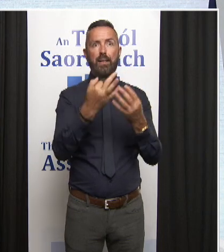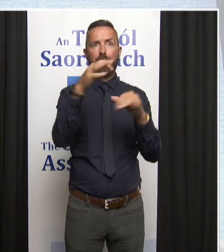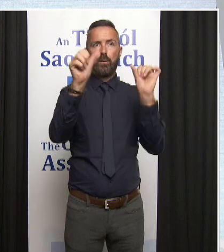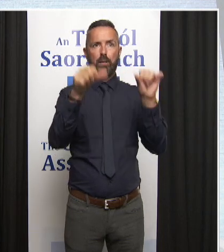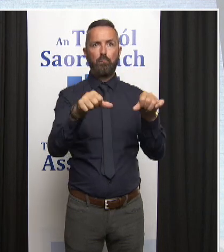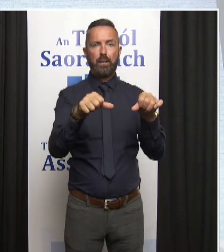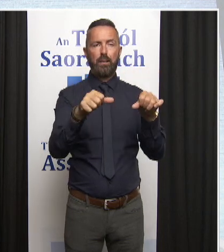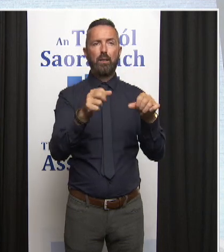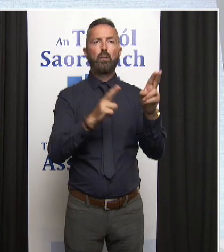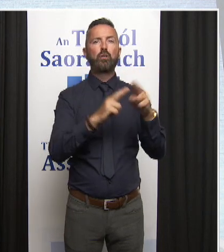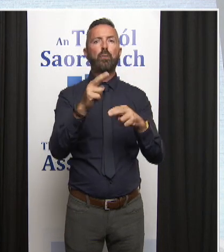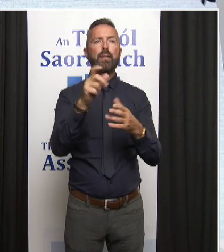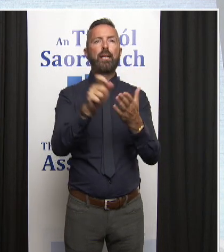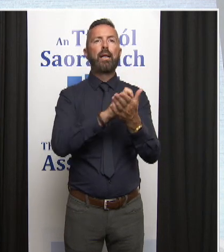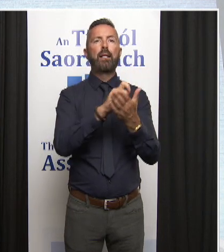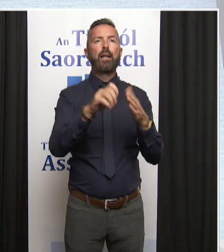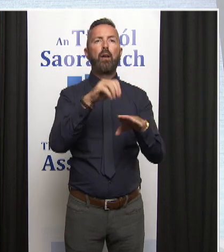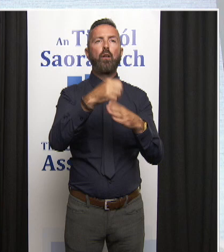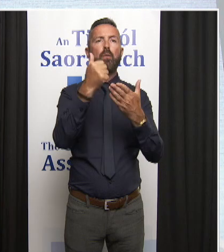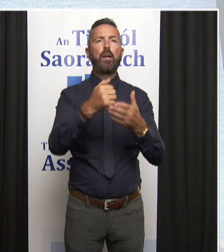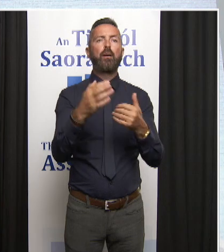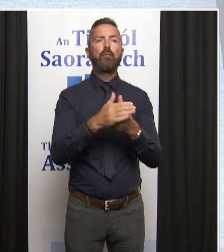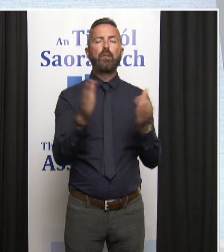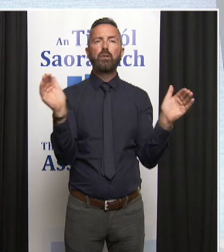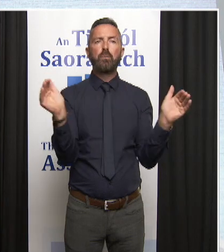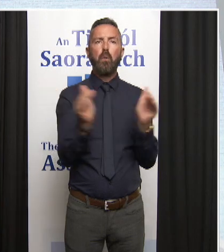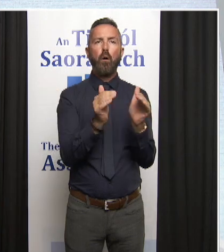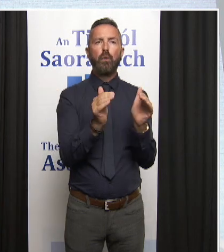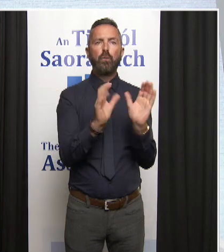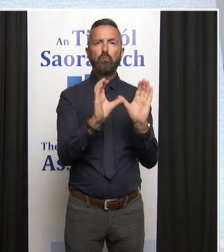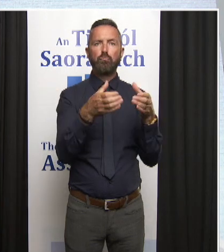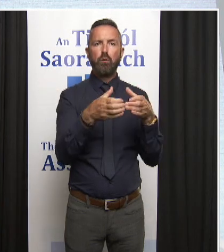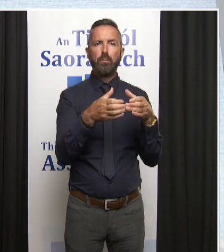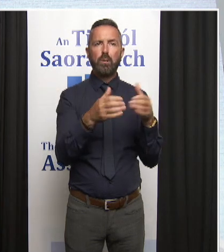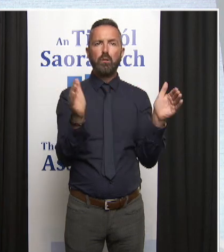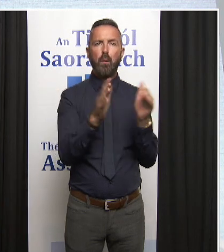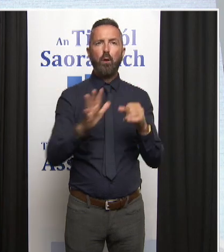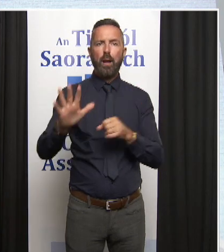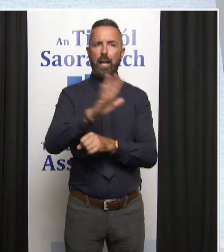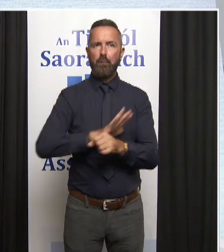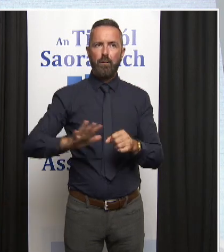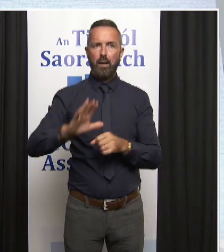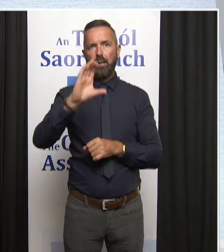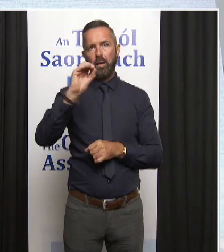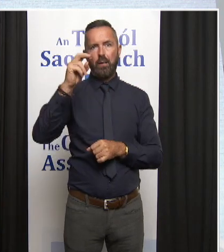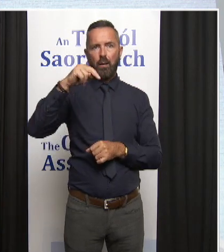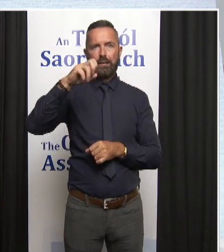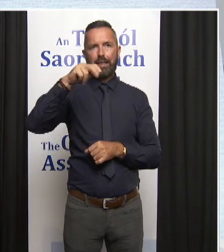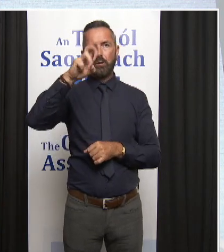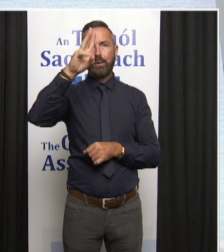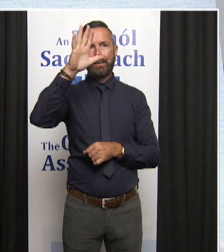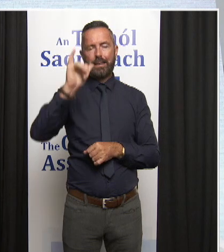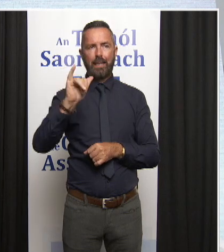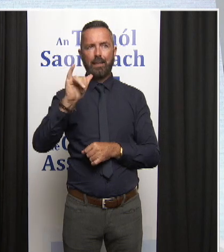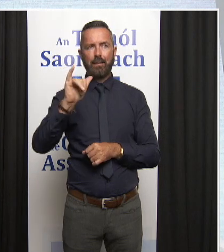agreed, these should be elected on the basis of smaller constituencies or smaller areas. The reasoning behind this